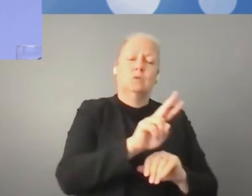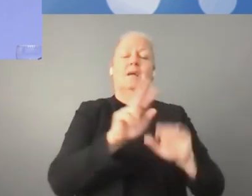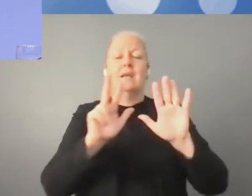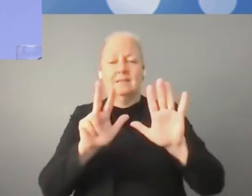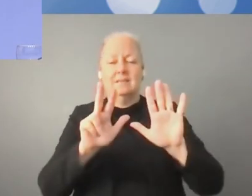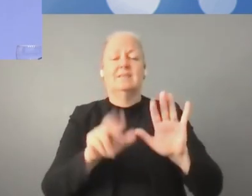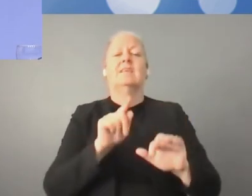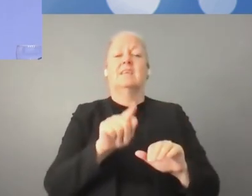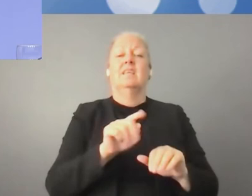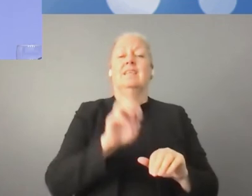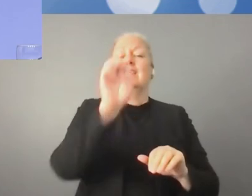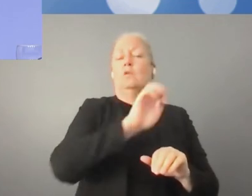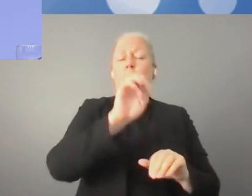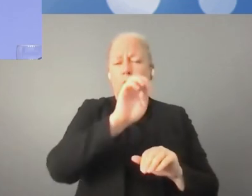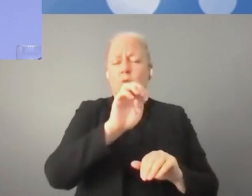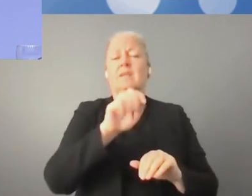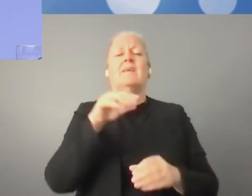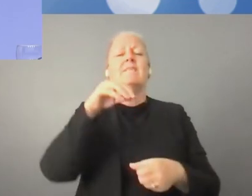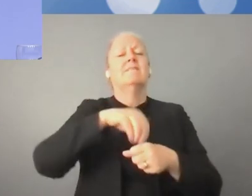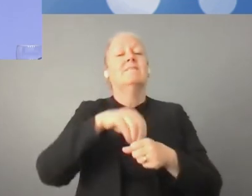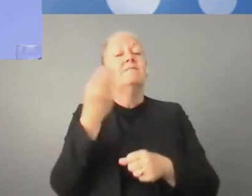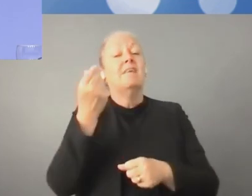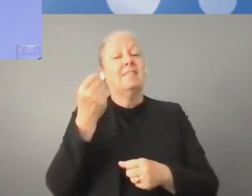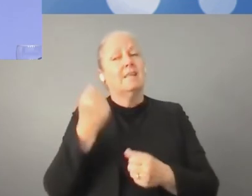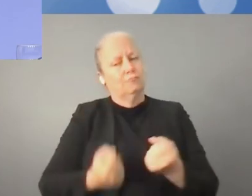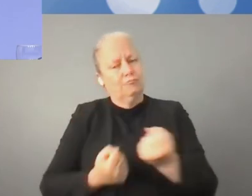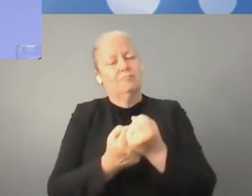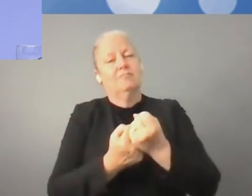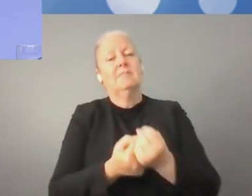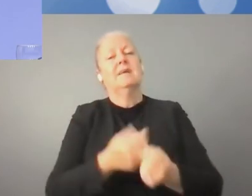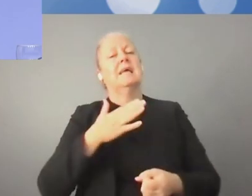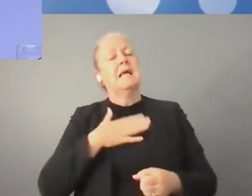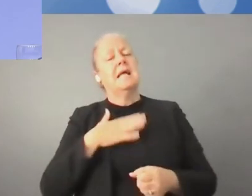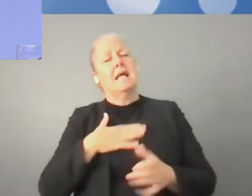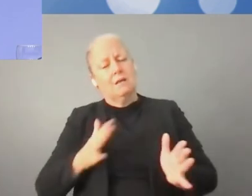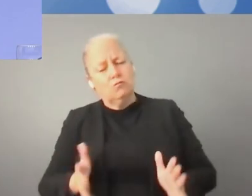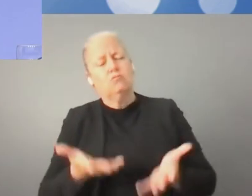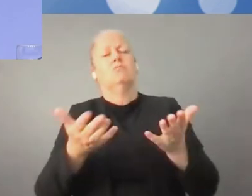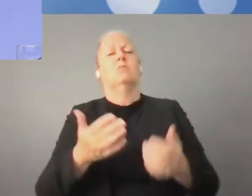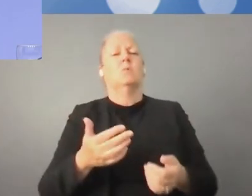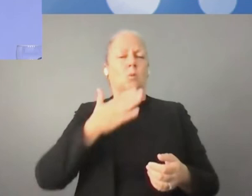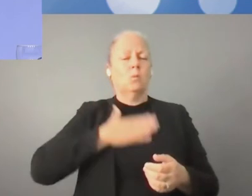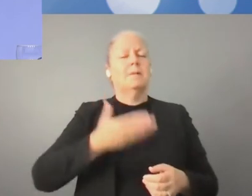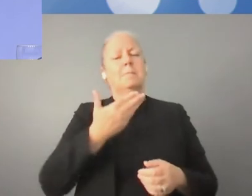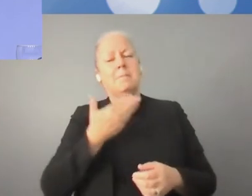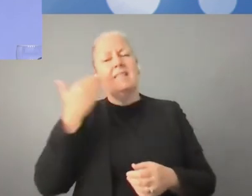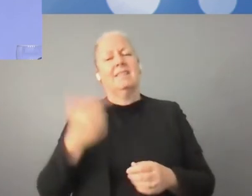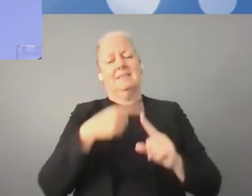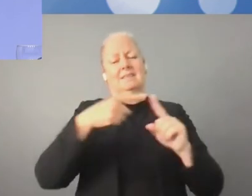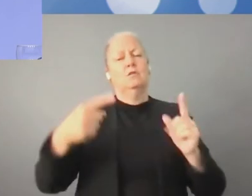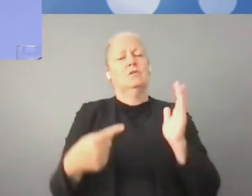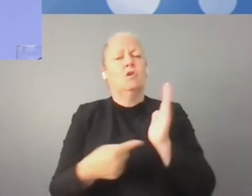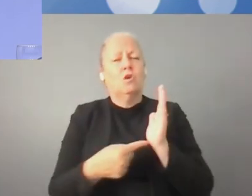fund so we strongly believe that our continuous effort to better capitalize on digital technologies and digital